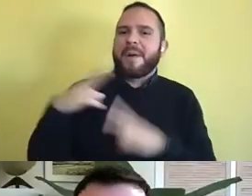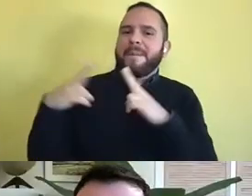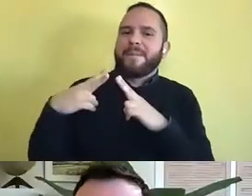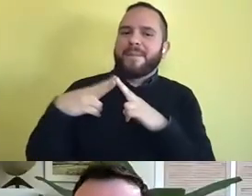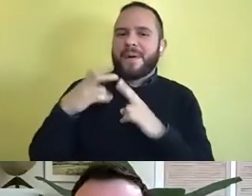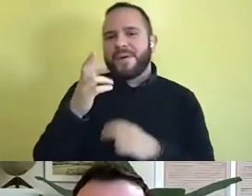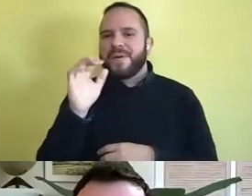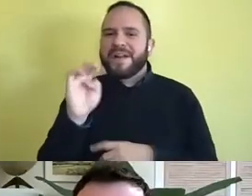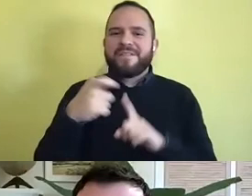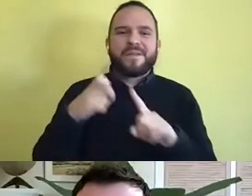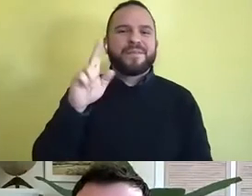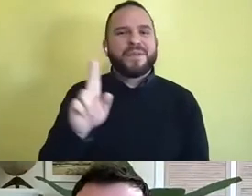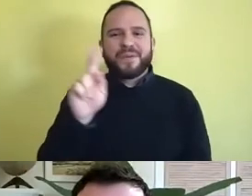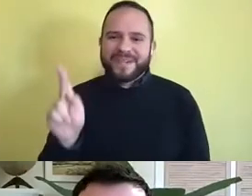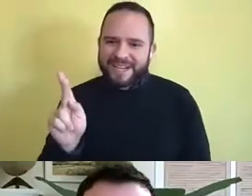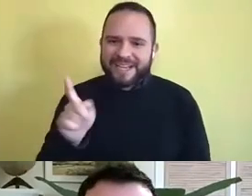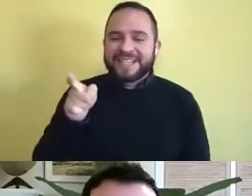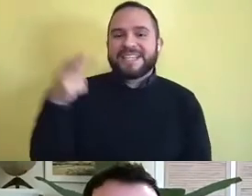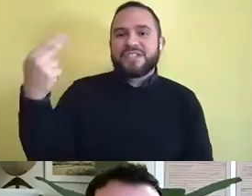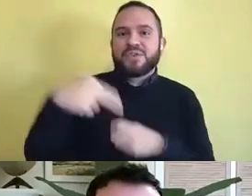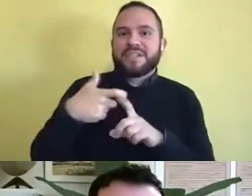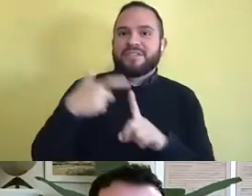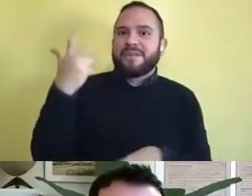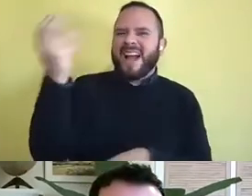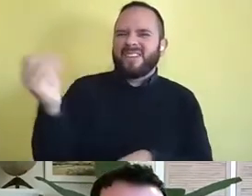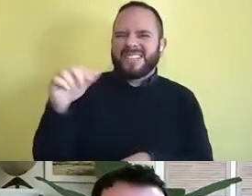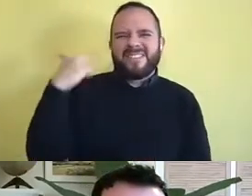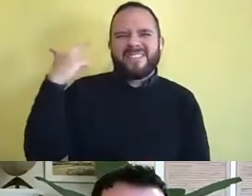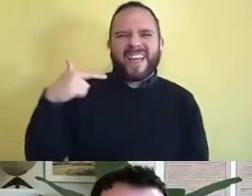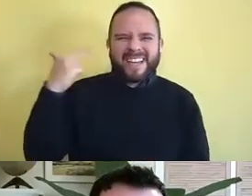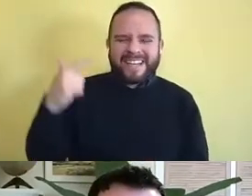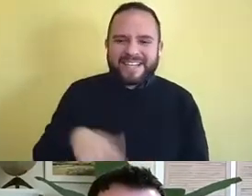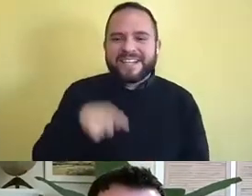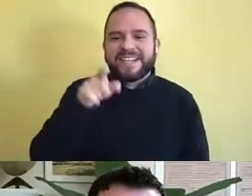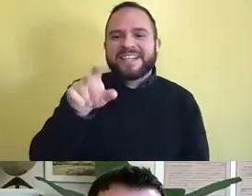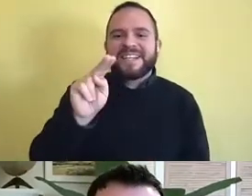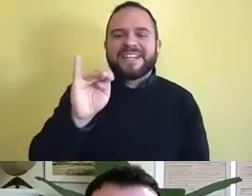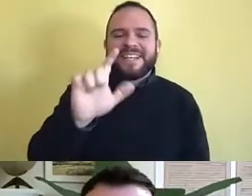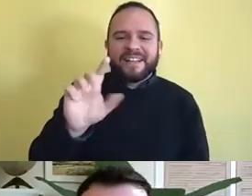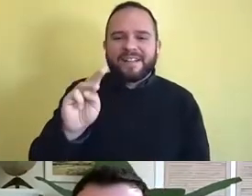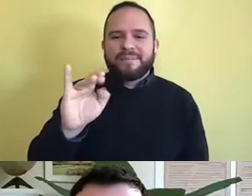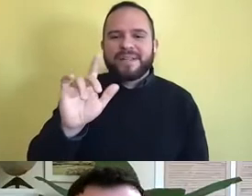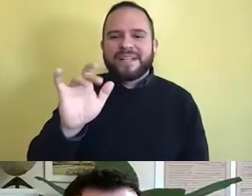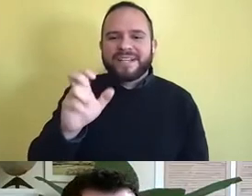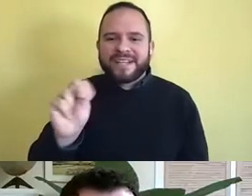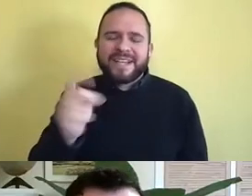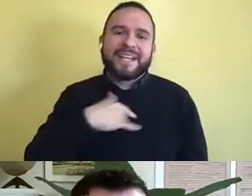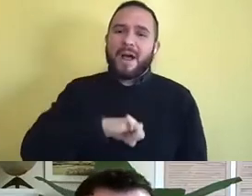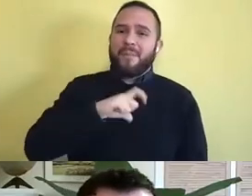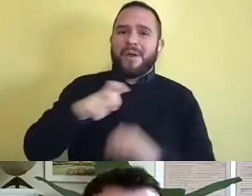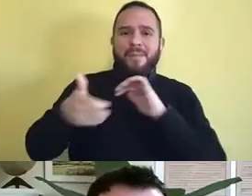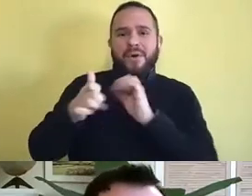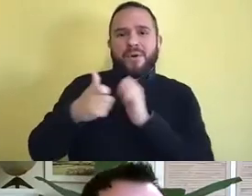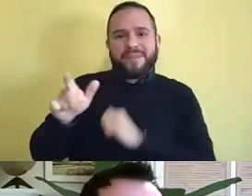United Kingdom. He's joining us from outside London, Neil Milliken. I'm very proud to partner with Neil on